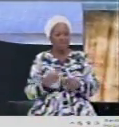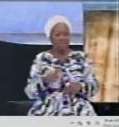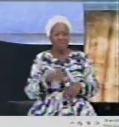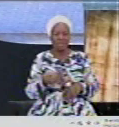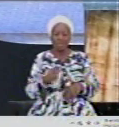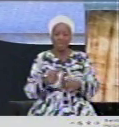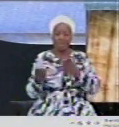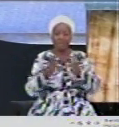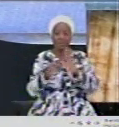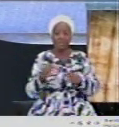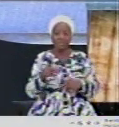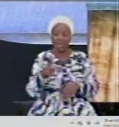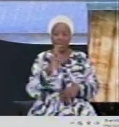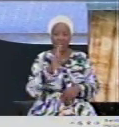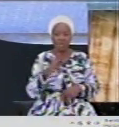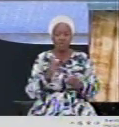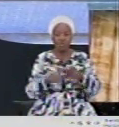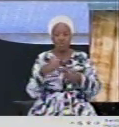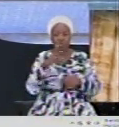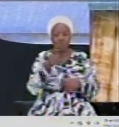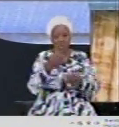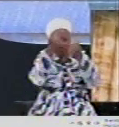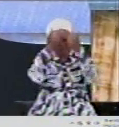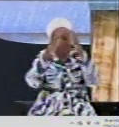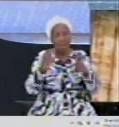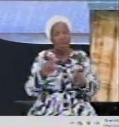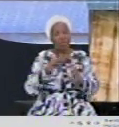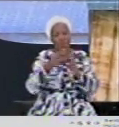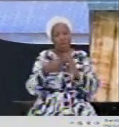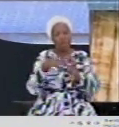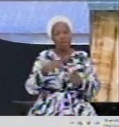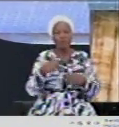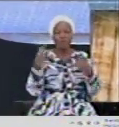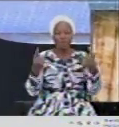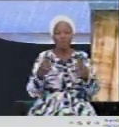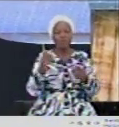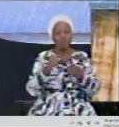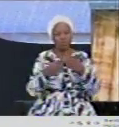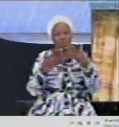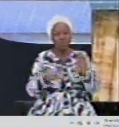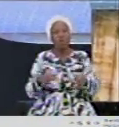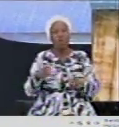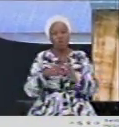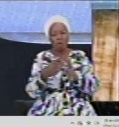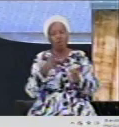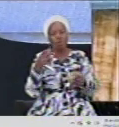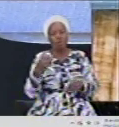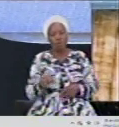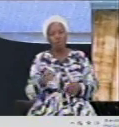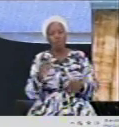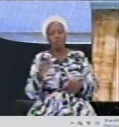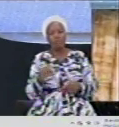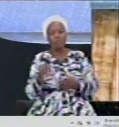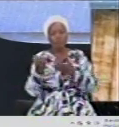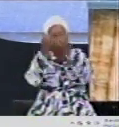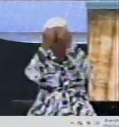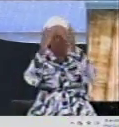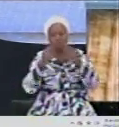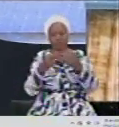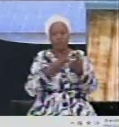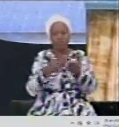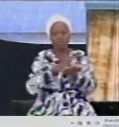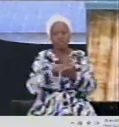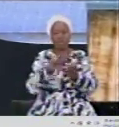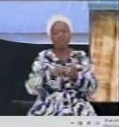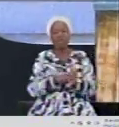to whom ye obey, whether of sin unto death or of obedience unto righteousness. Then in